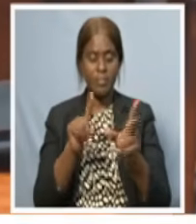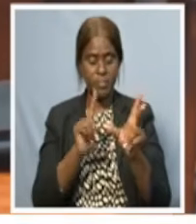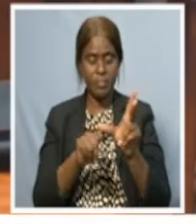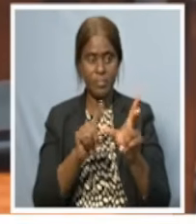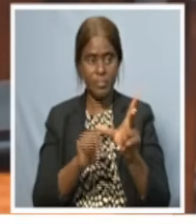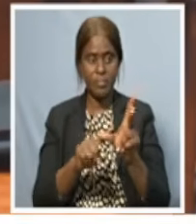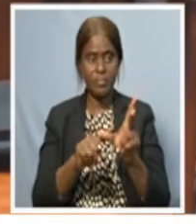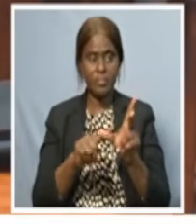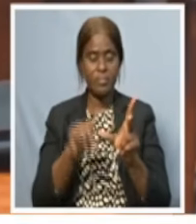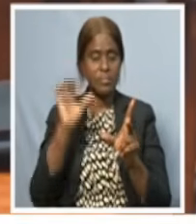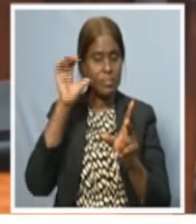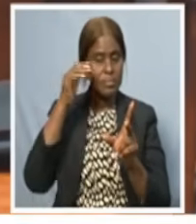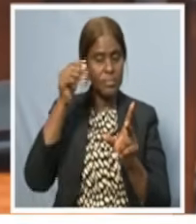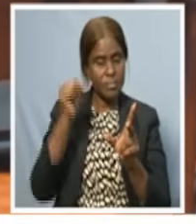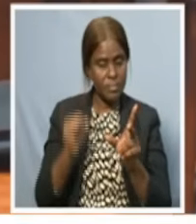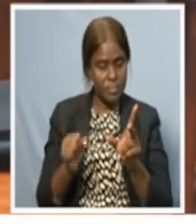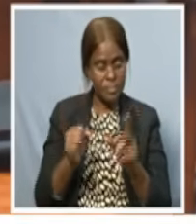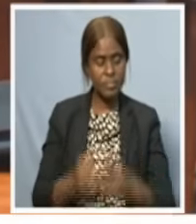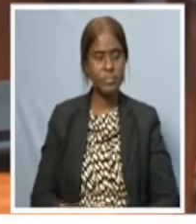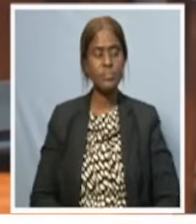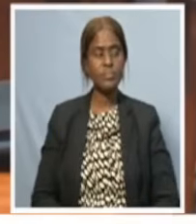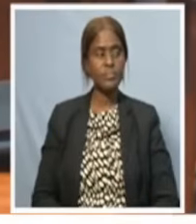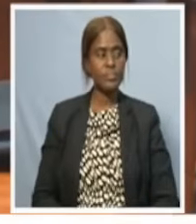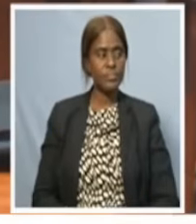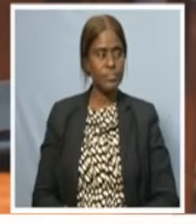and Chama South.